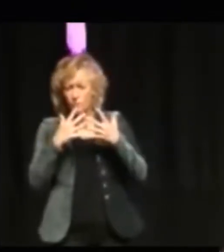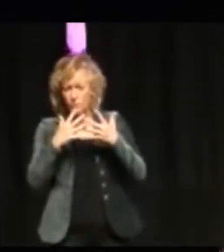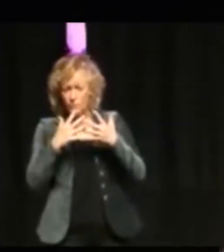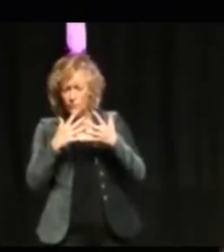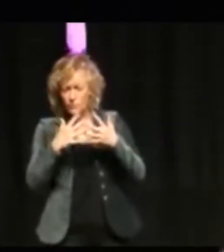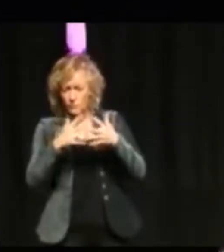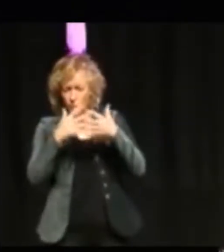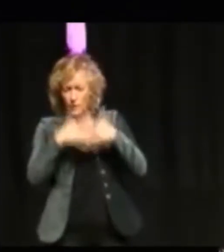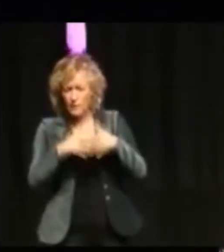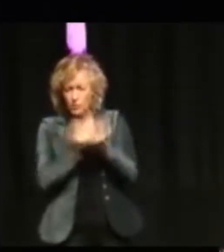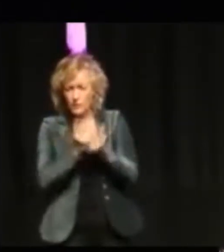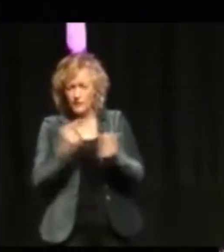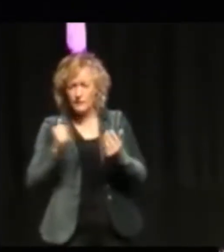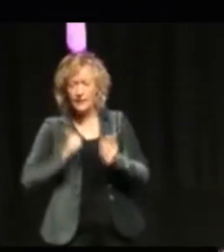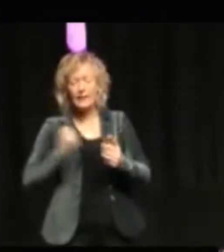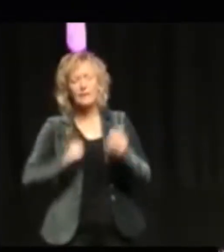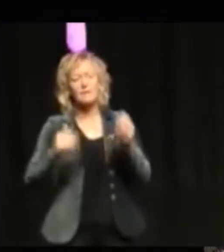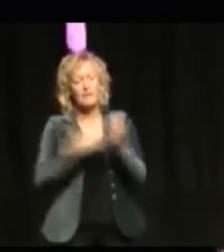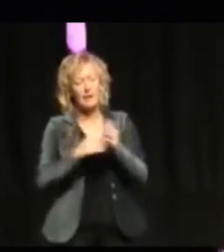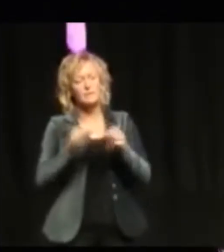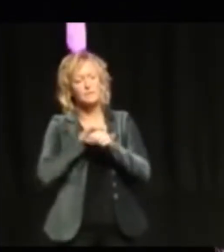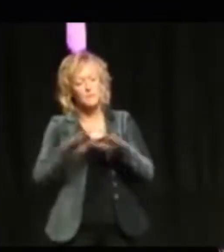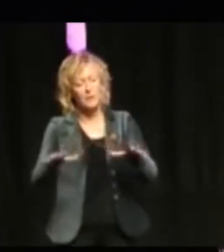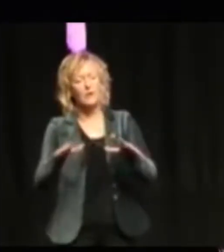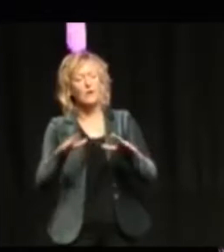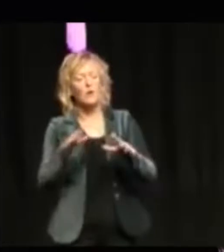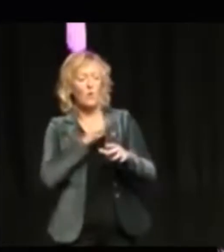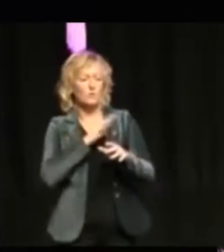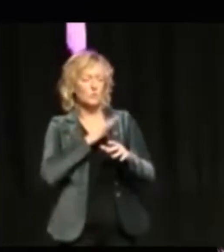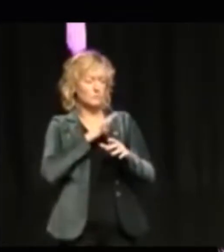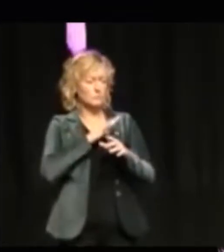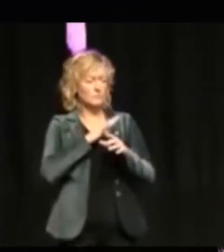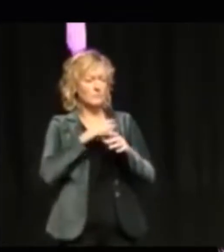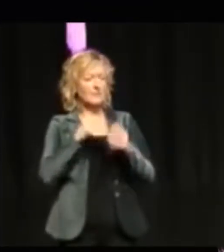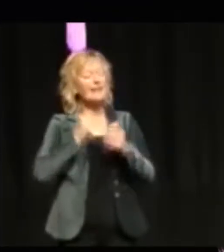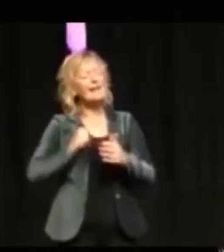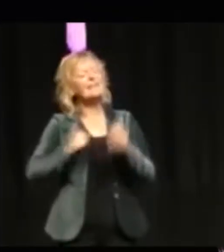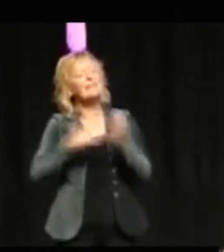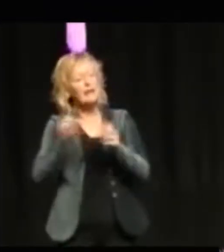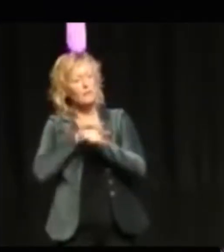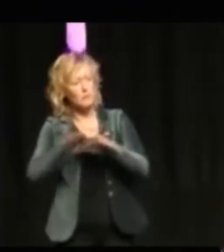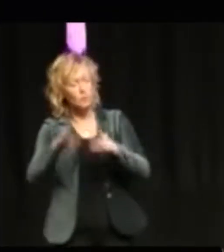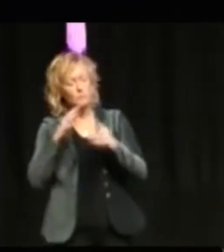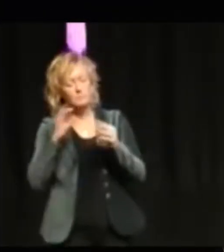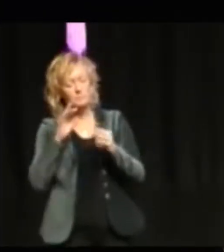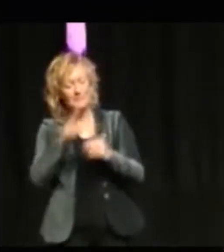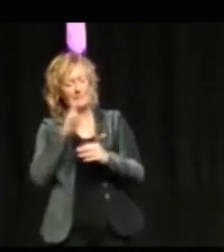access to information about health, including sexual and reproductive health, for instance.